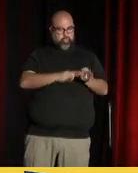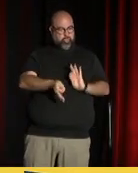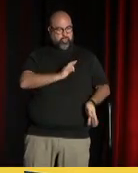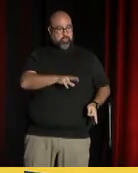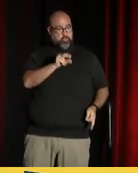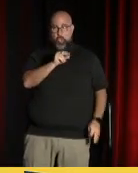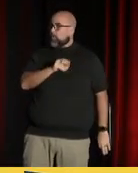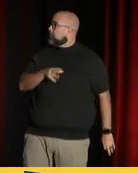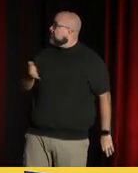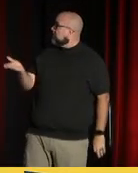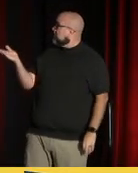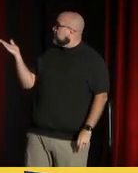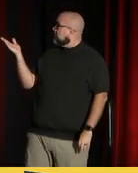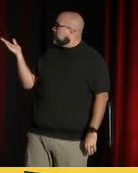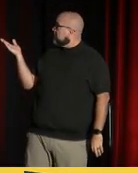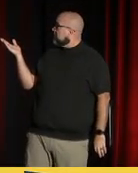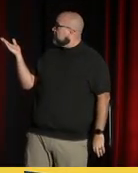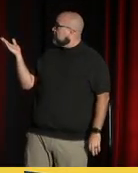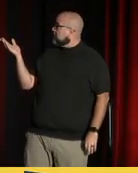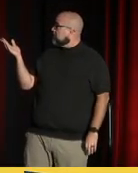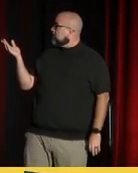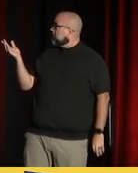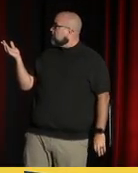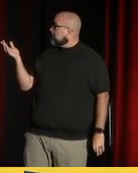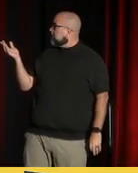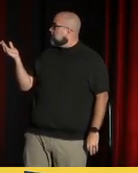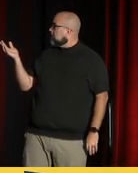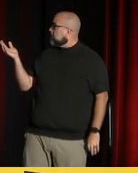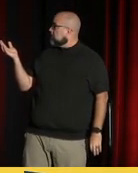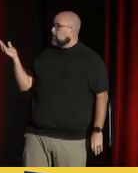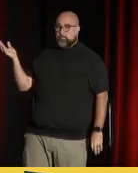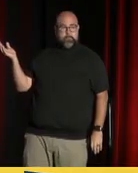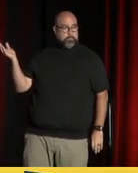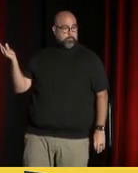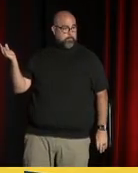at all, but one very, very solid